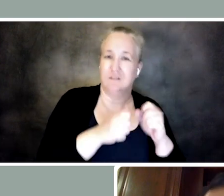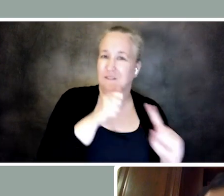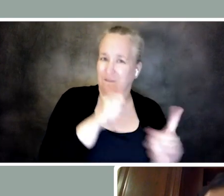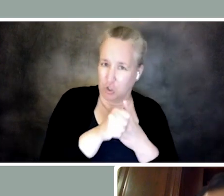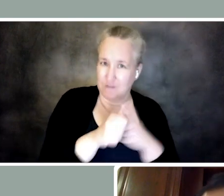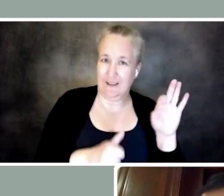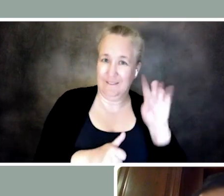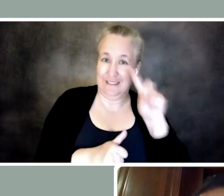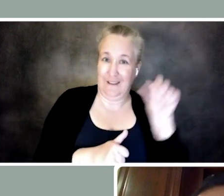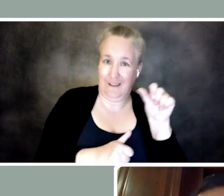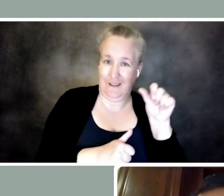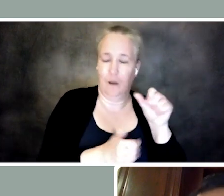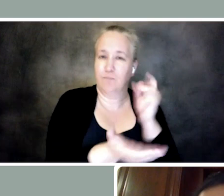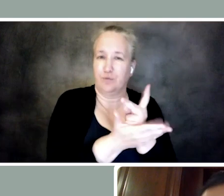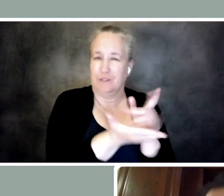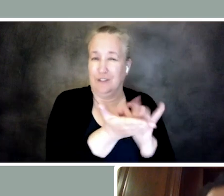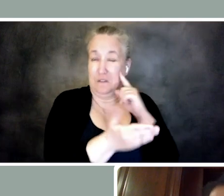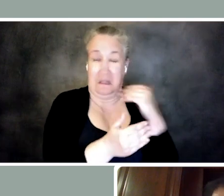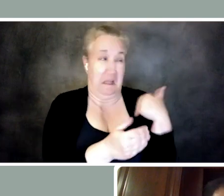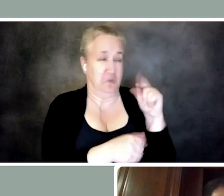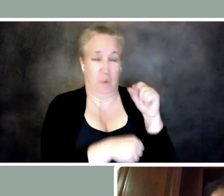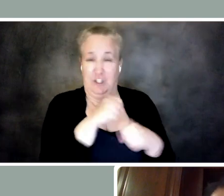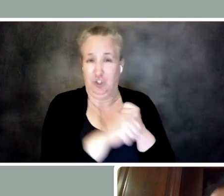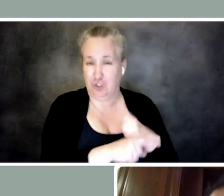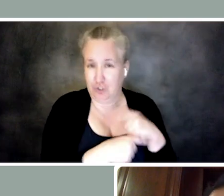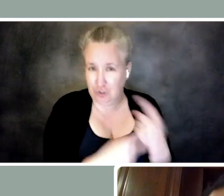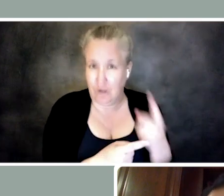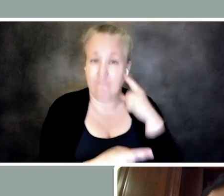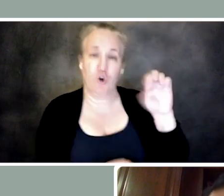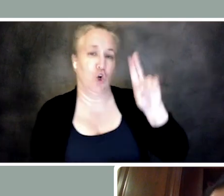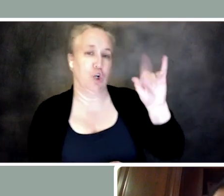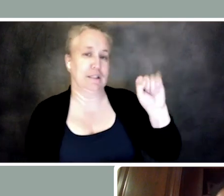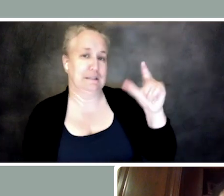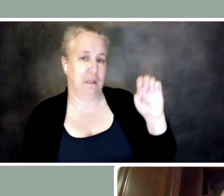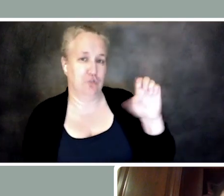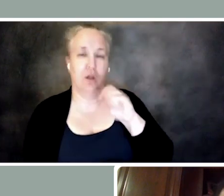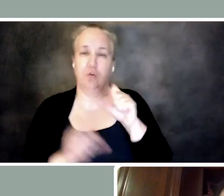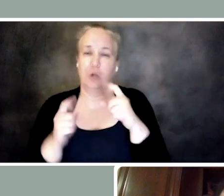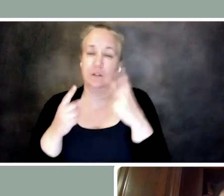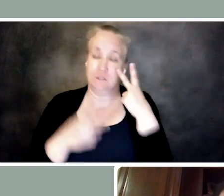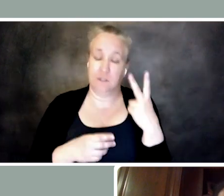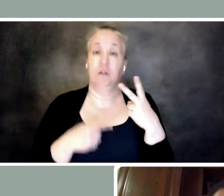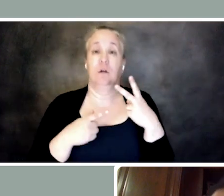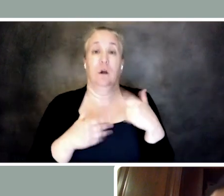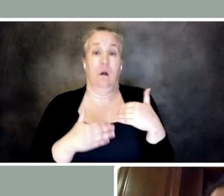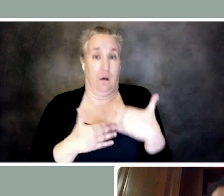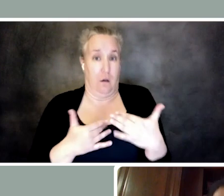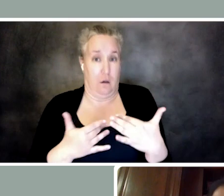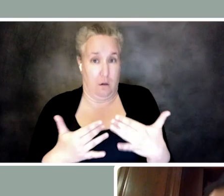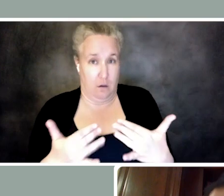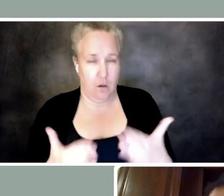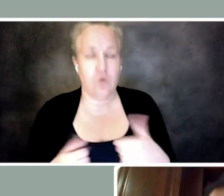FDA approved agent in the last 20 years in the earlier stage setting. And you can see as time is going on, you're seeing